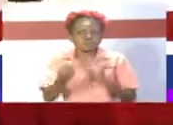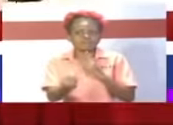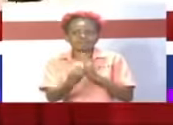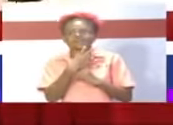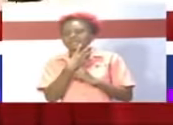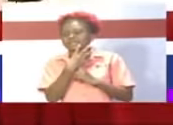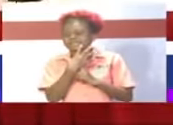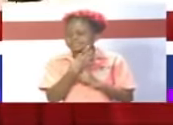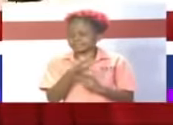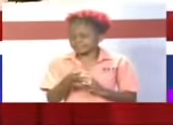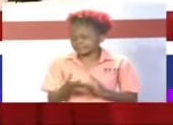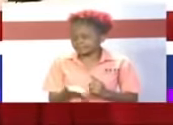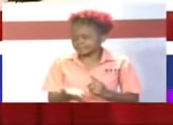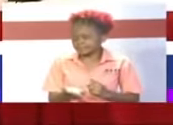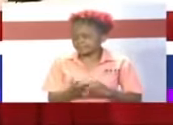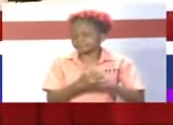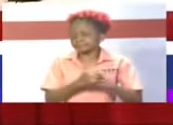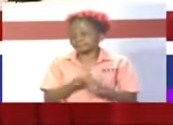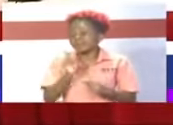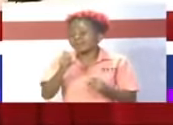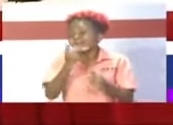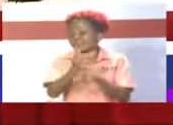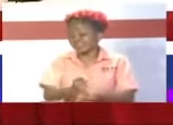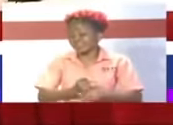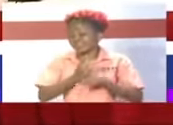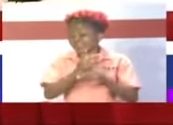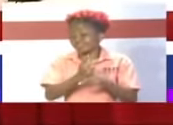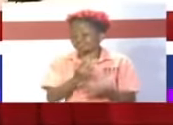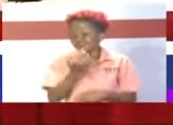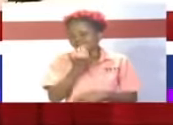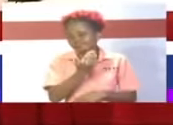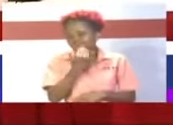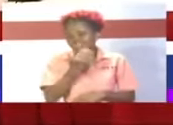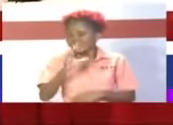much. CL Communications, follow-up question.